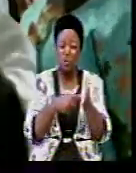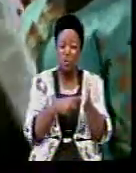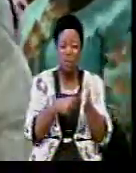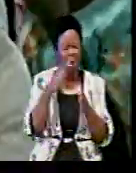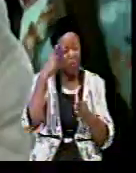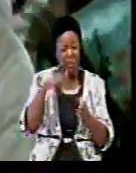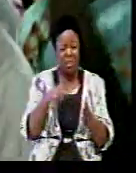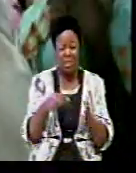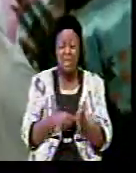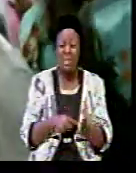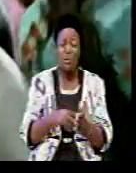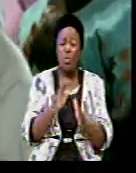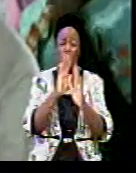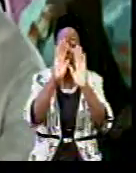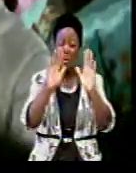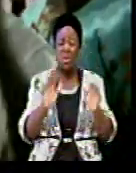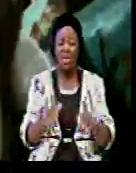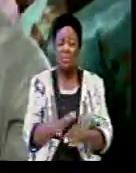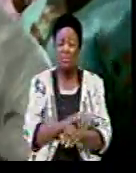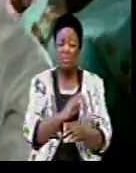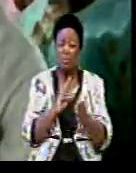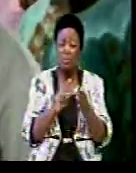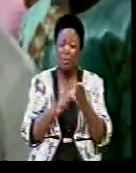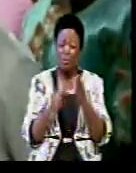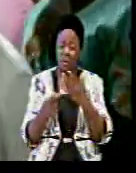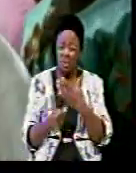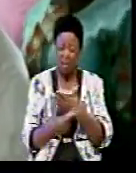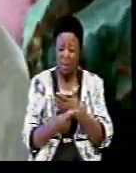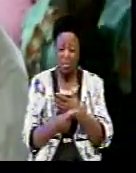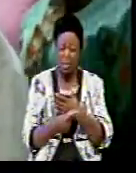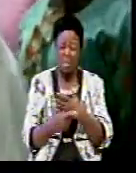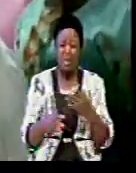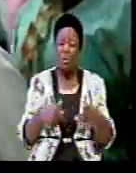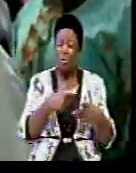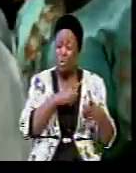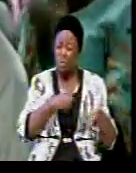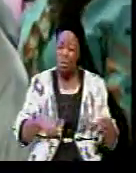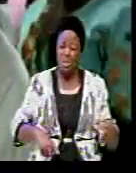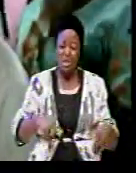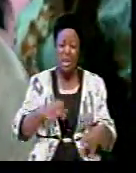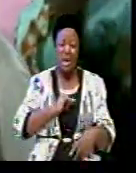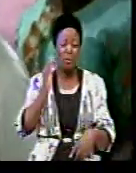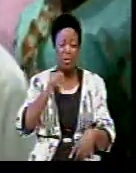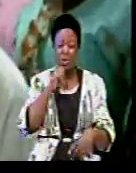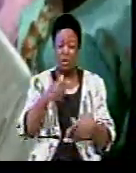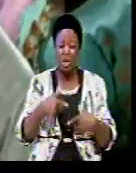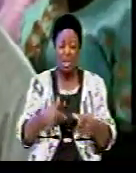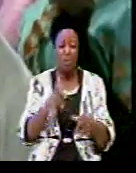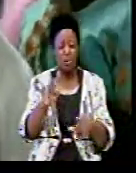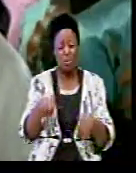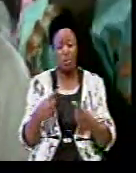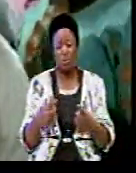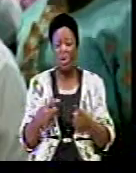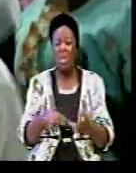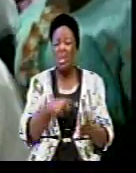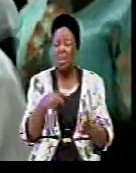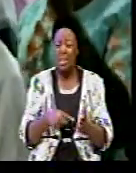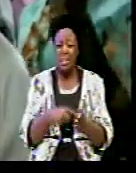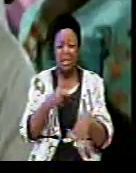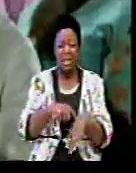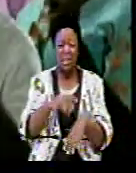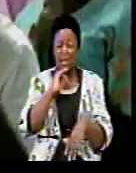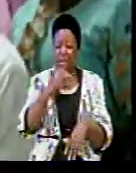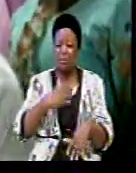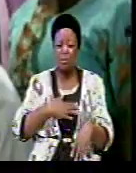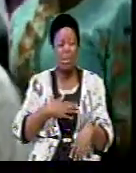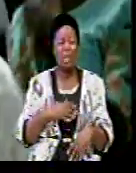problem. Rise and pray. Rise and call upon the name of the Lord. How long will you